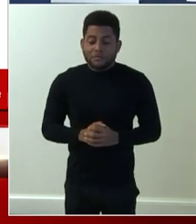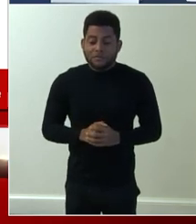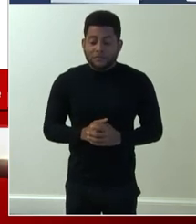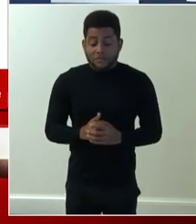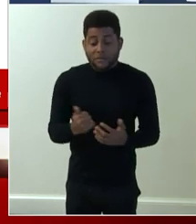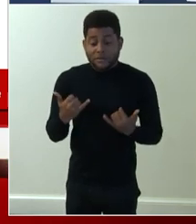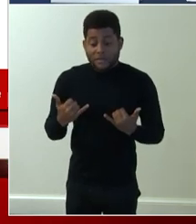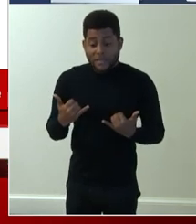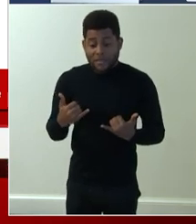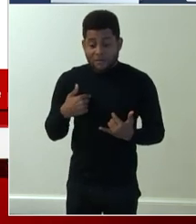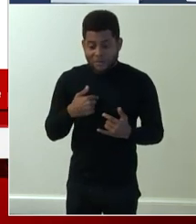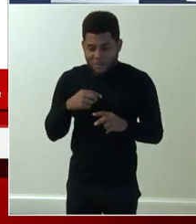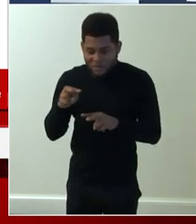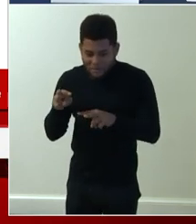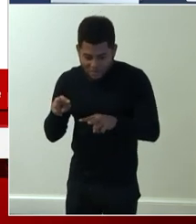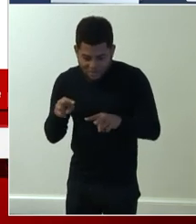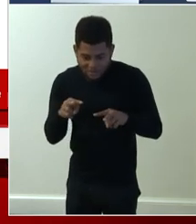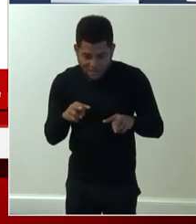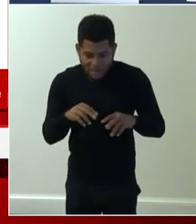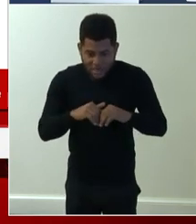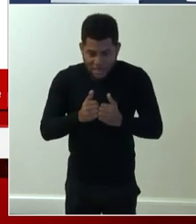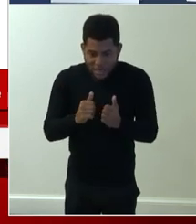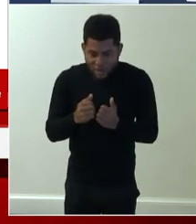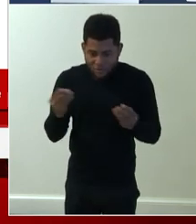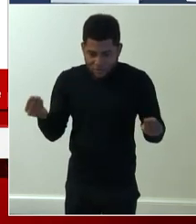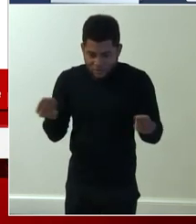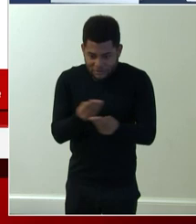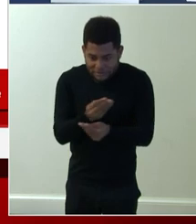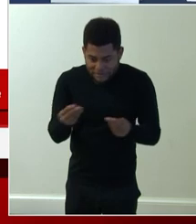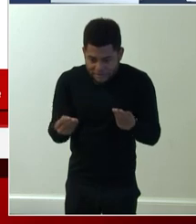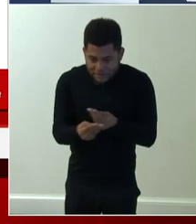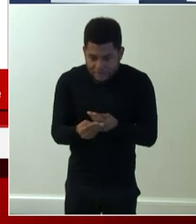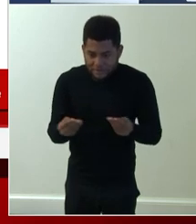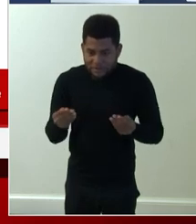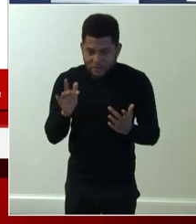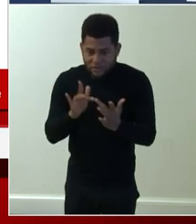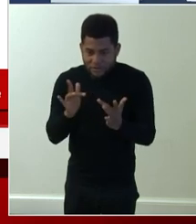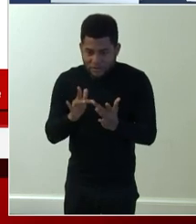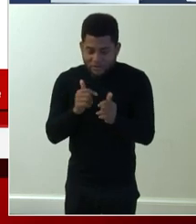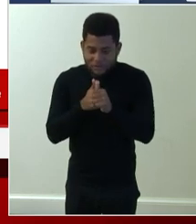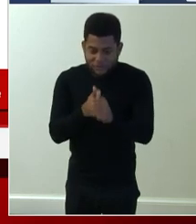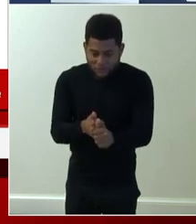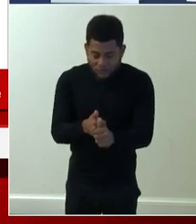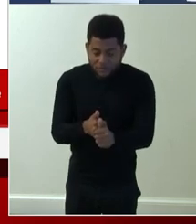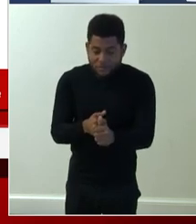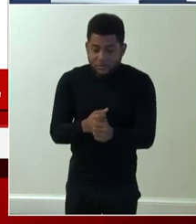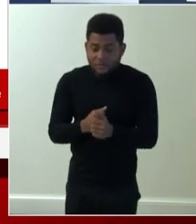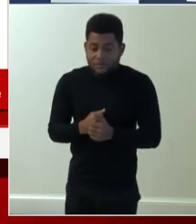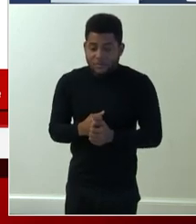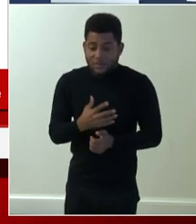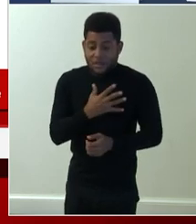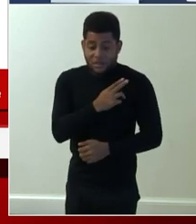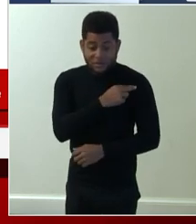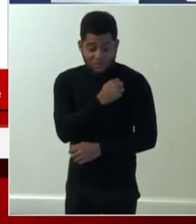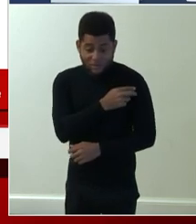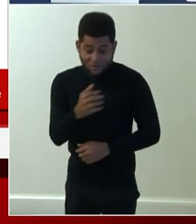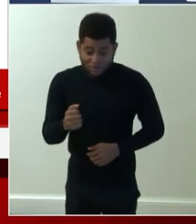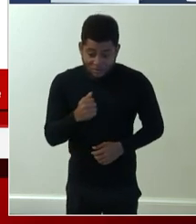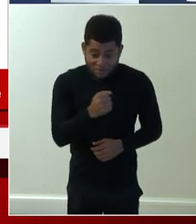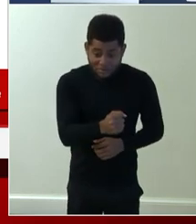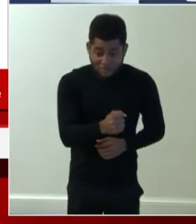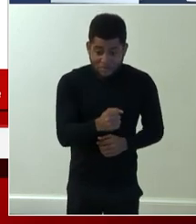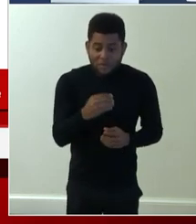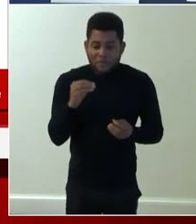to monitor. When we also look at hospitalization data, hospitalization rates are 5 times more likely in the unvaccinated than